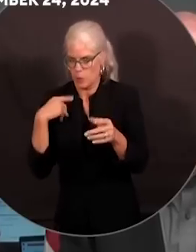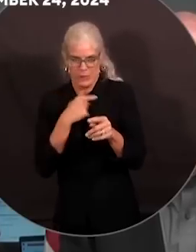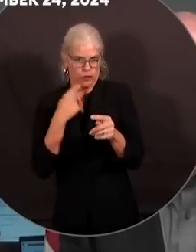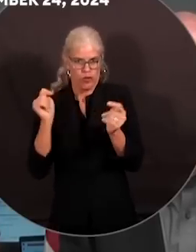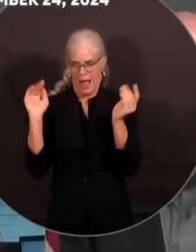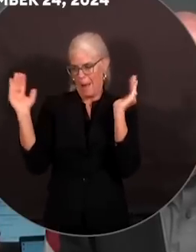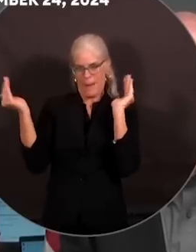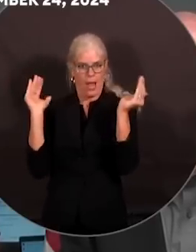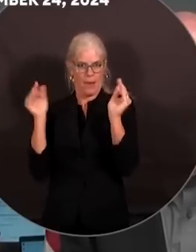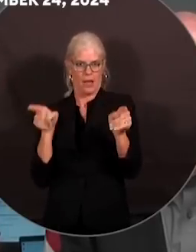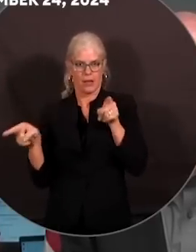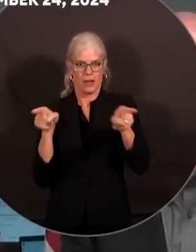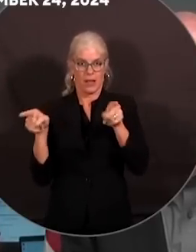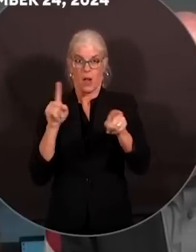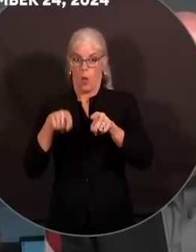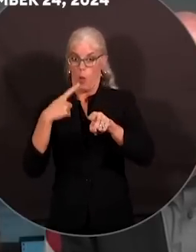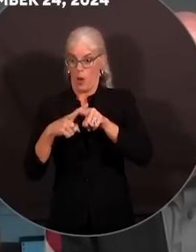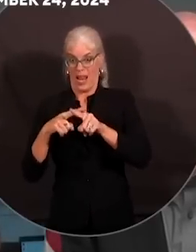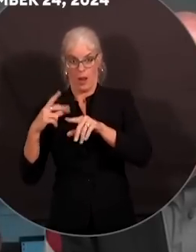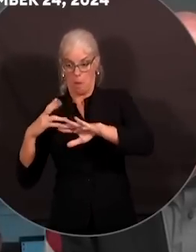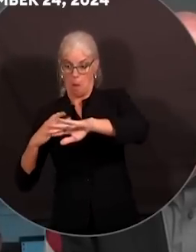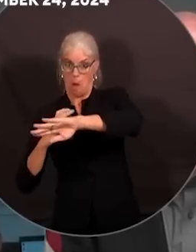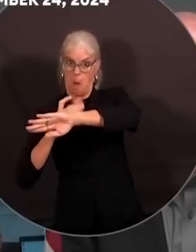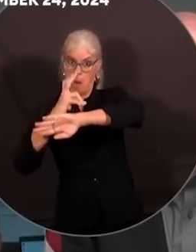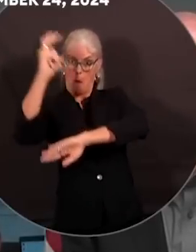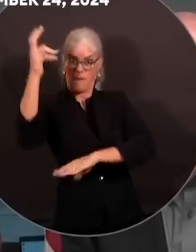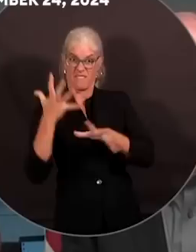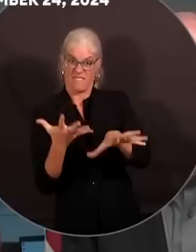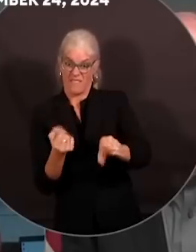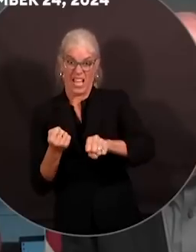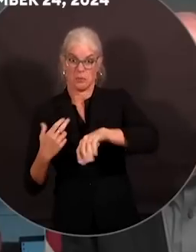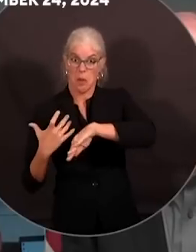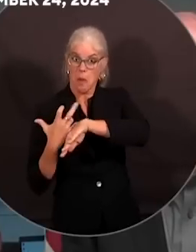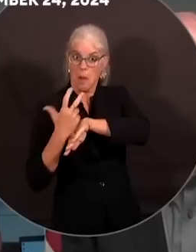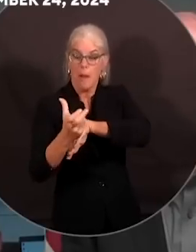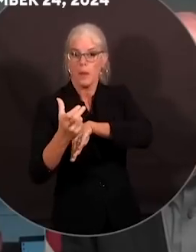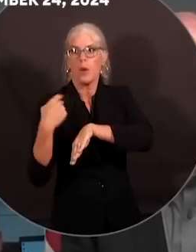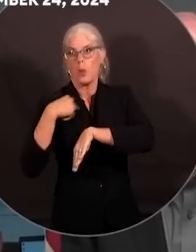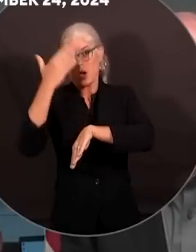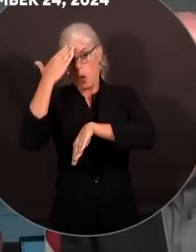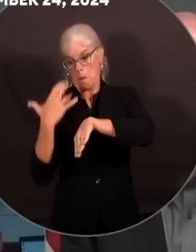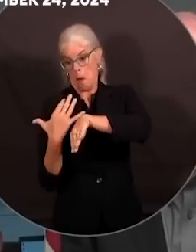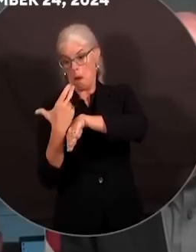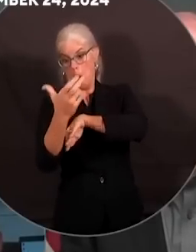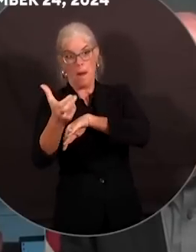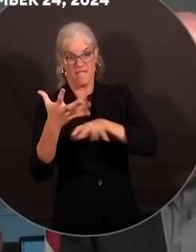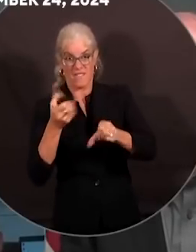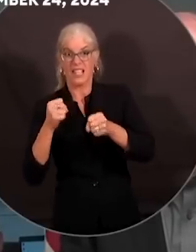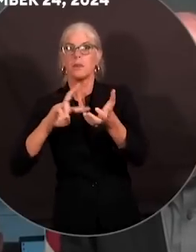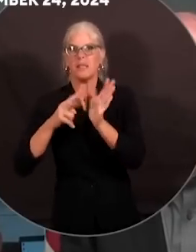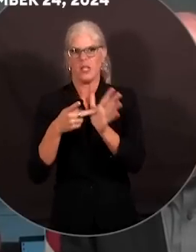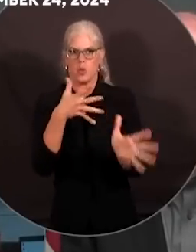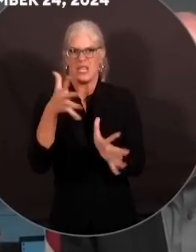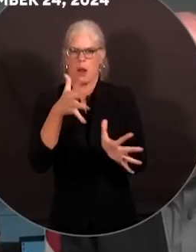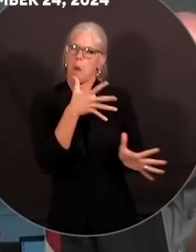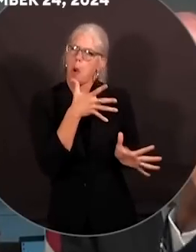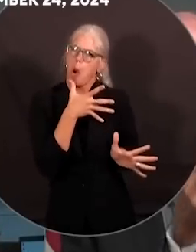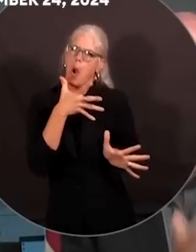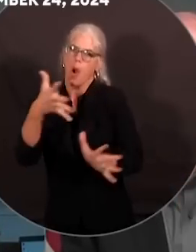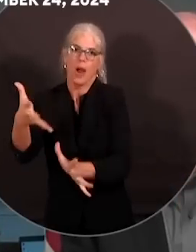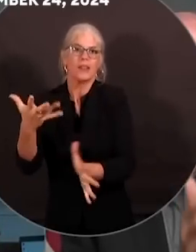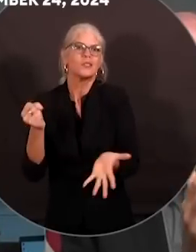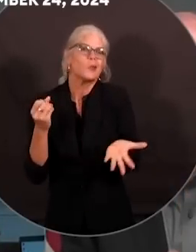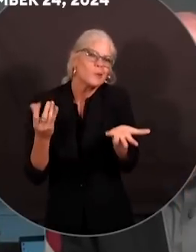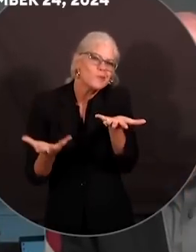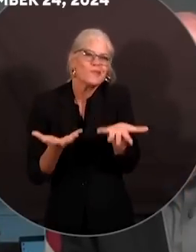moving fast, especially if it's further west, it's going to get stronger and the winds are going to be more significant. When it's slower, it tends